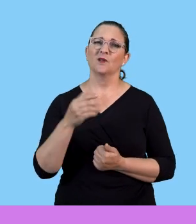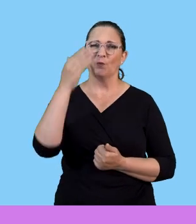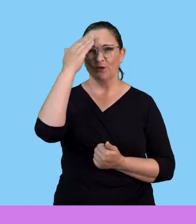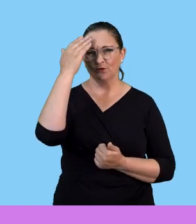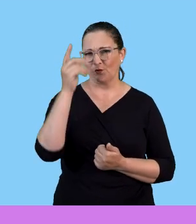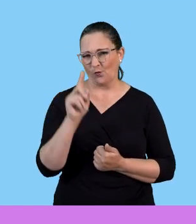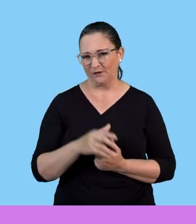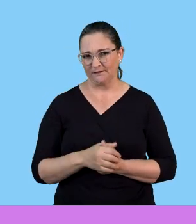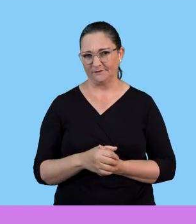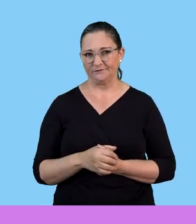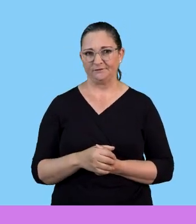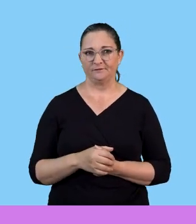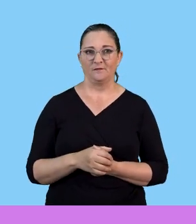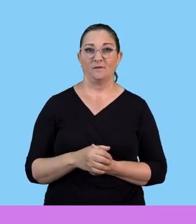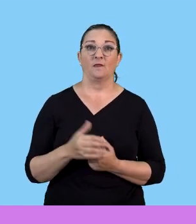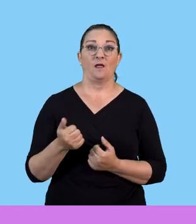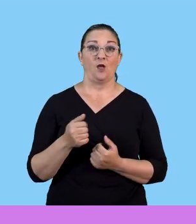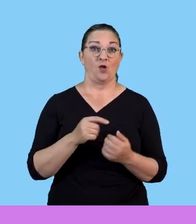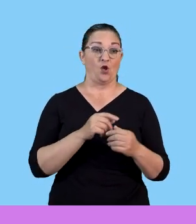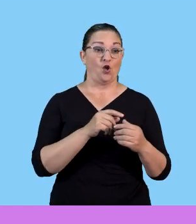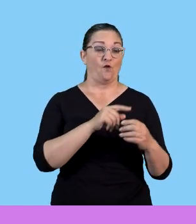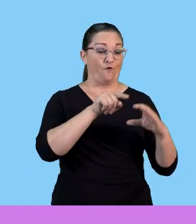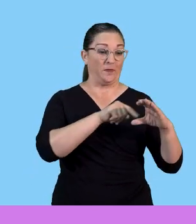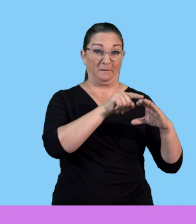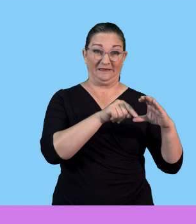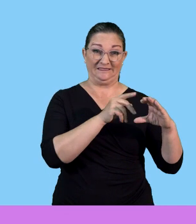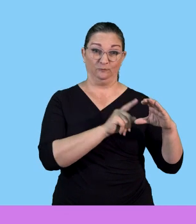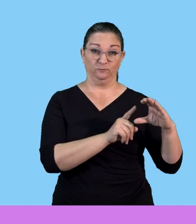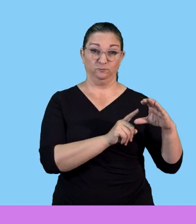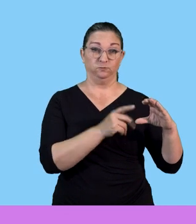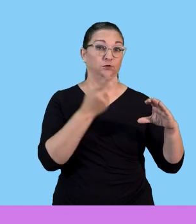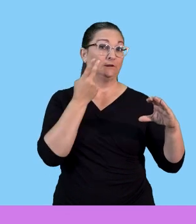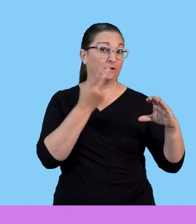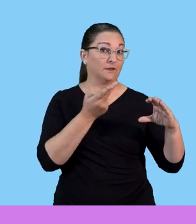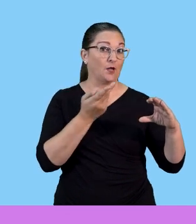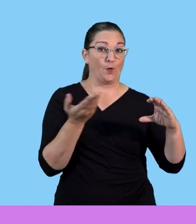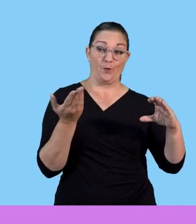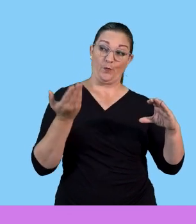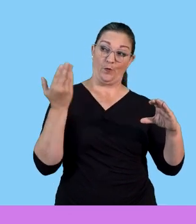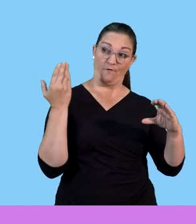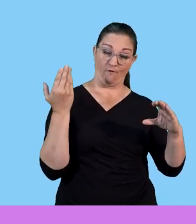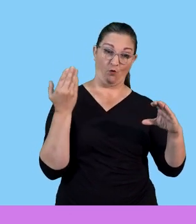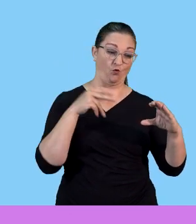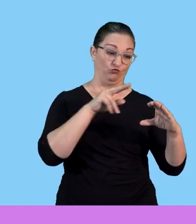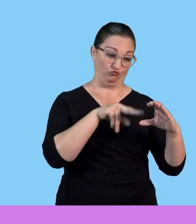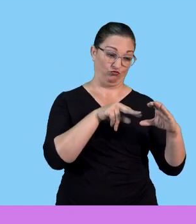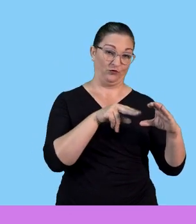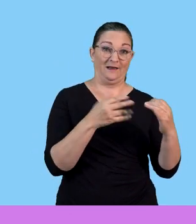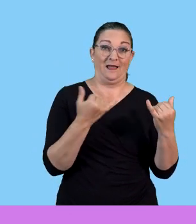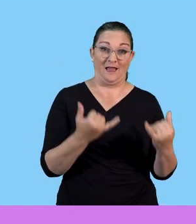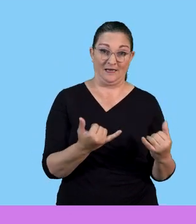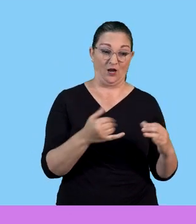what do we know happens with the meters? The previous reading and the current reading